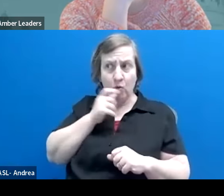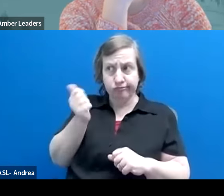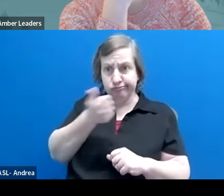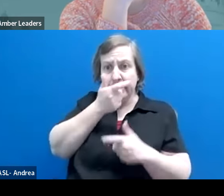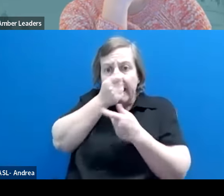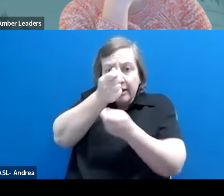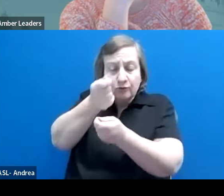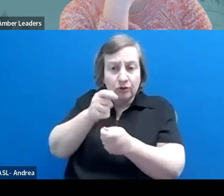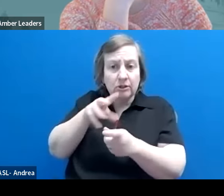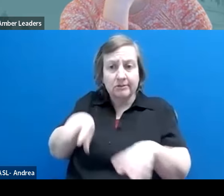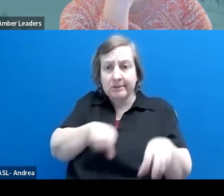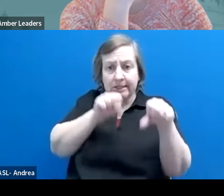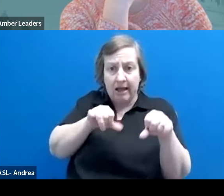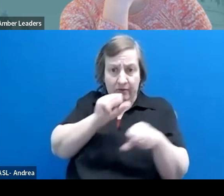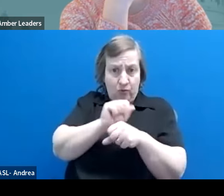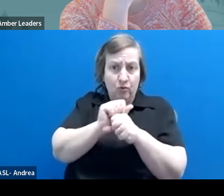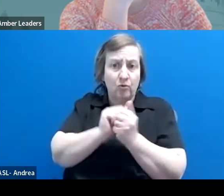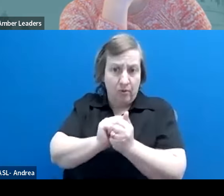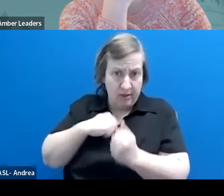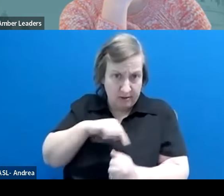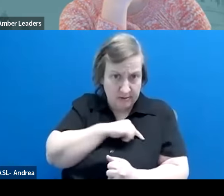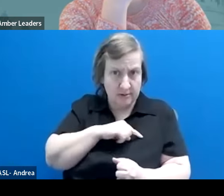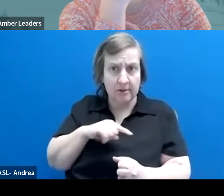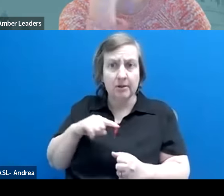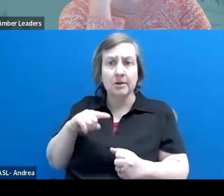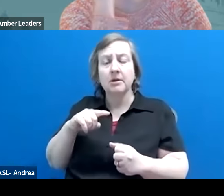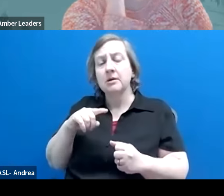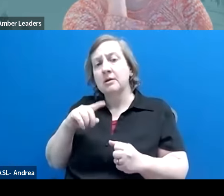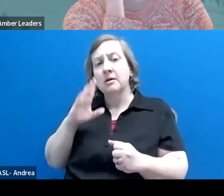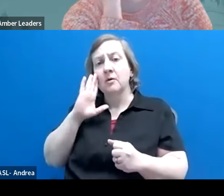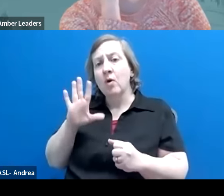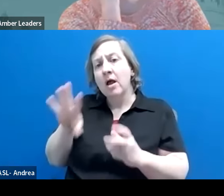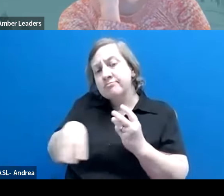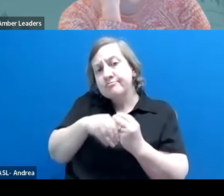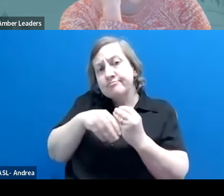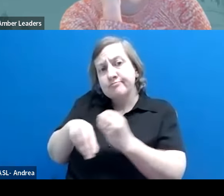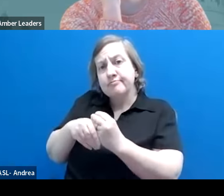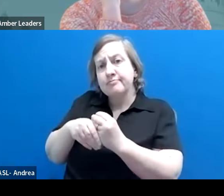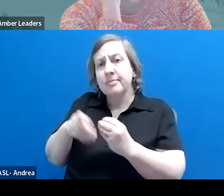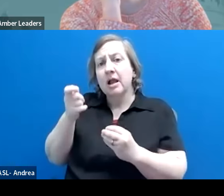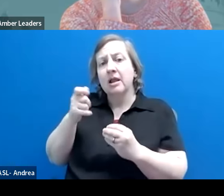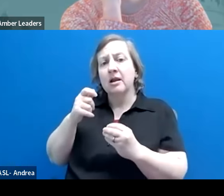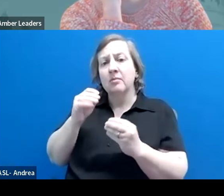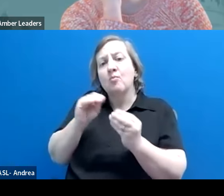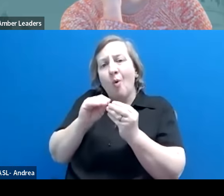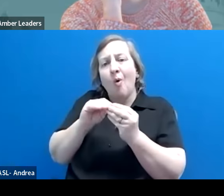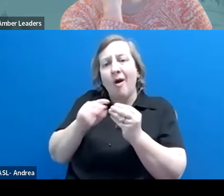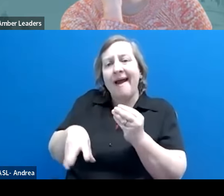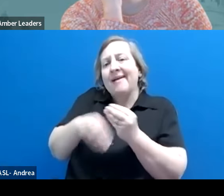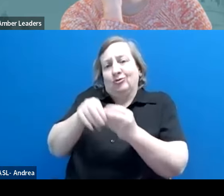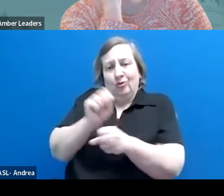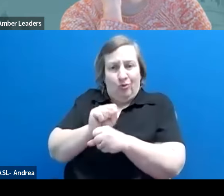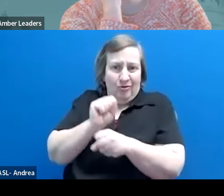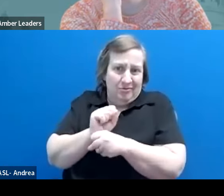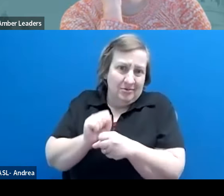in doing this piece of work with us, and contributing a little bit of extra effort, and that we will